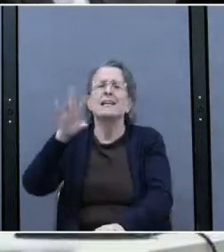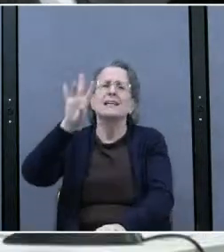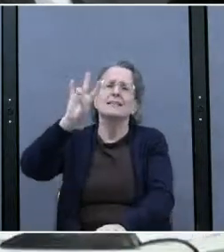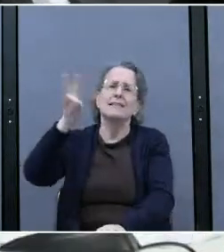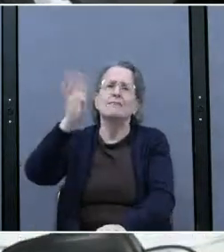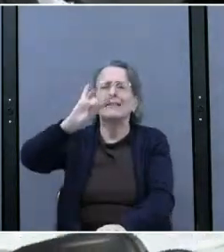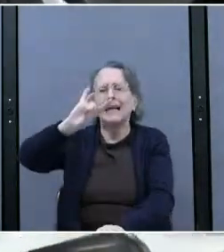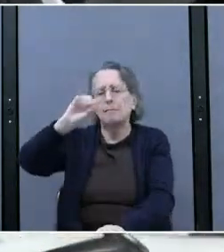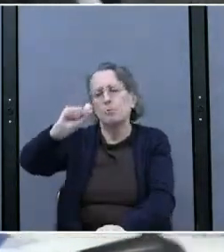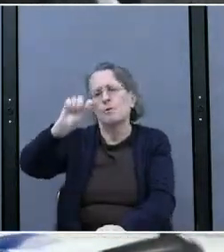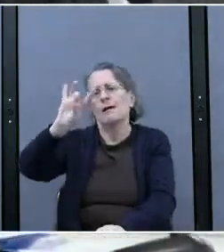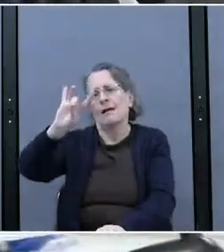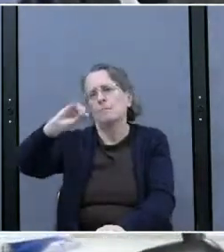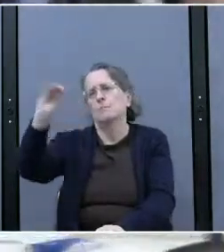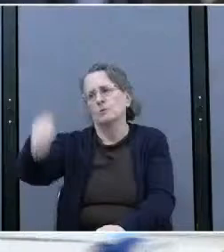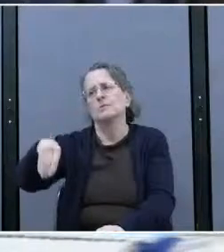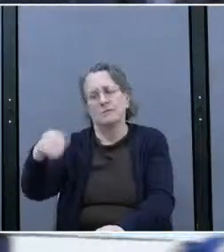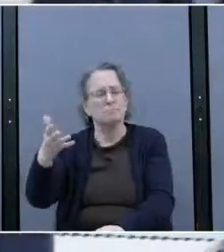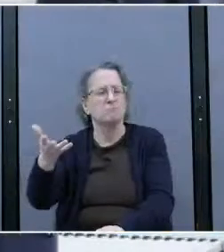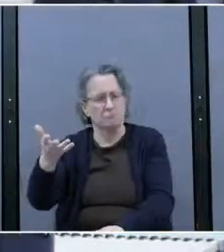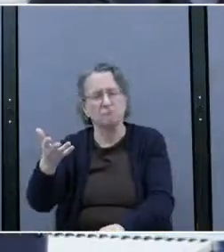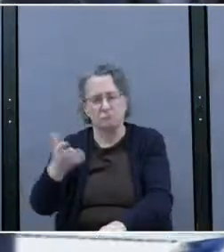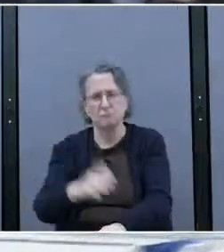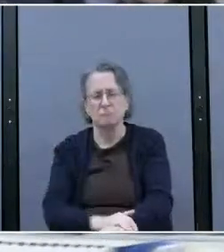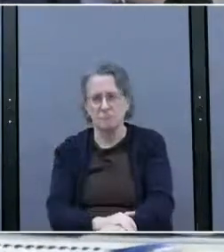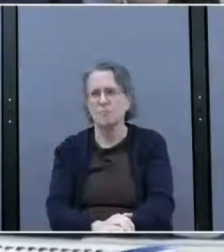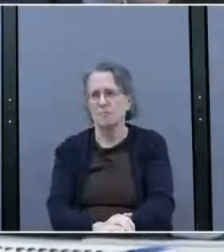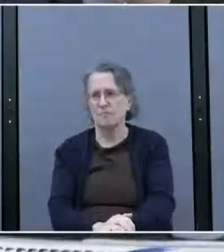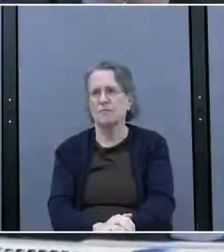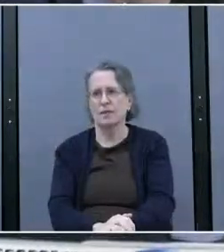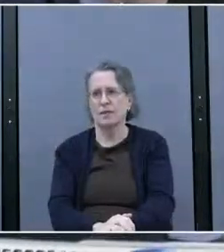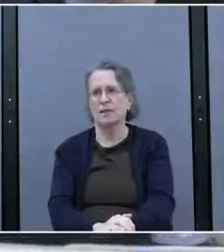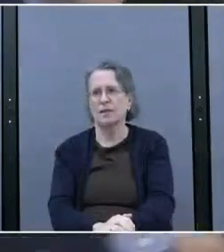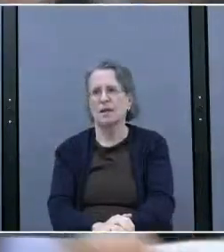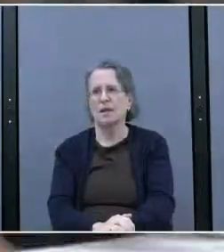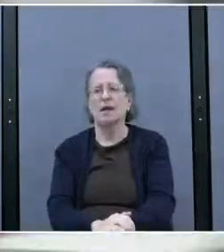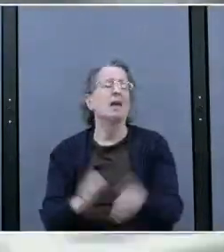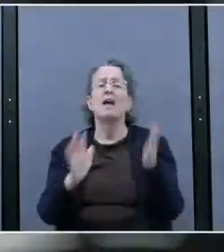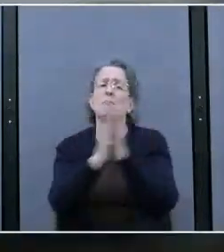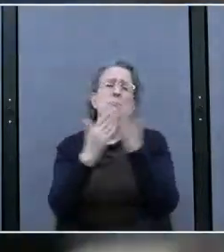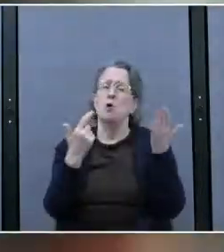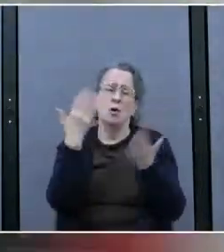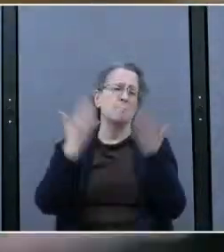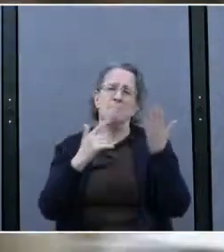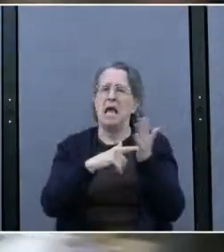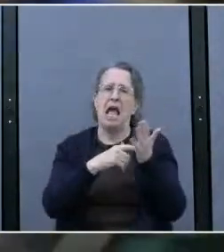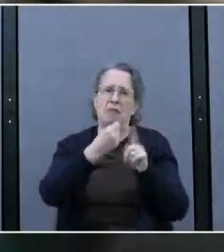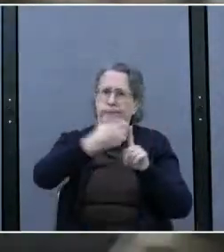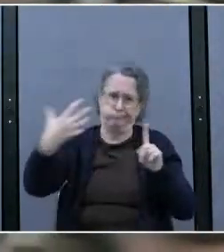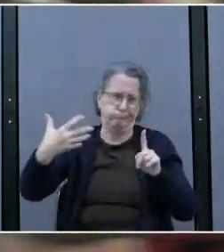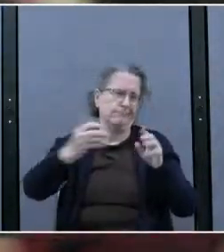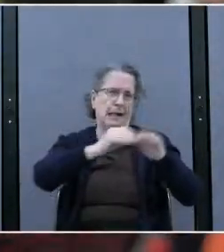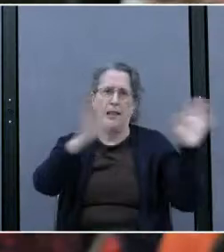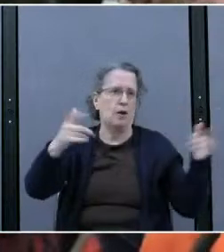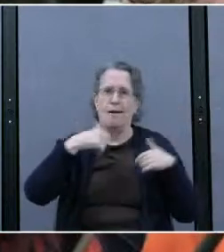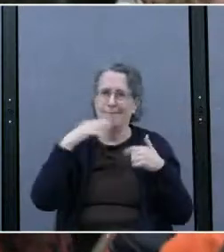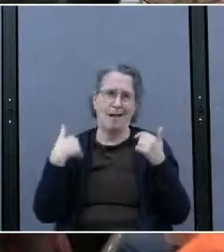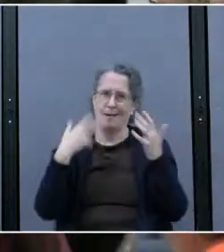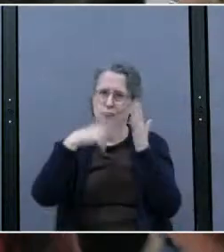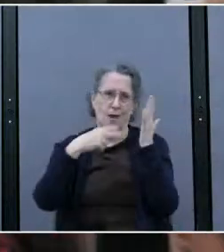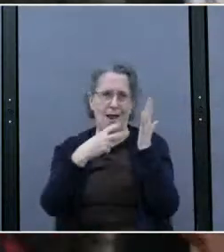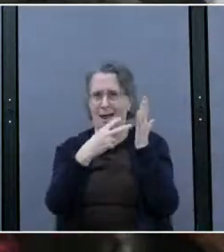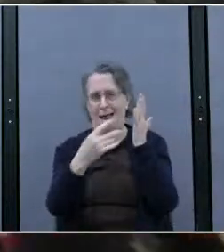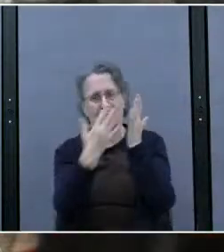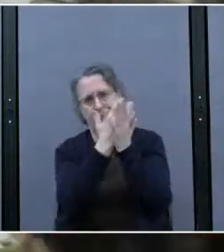78.8% in this particular budget. Okay. Again, it might be spelled out in the book, and I haven't gotten there yet, but I think it would